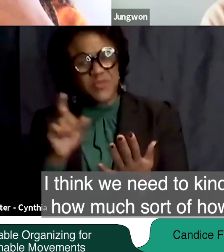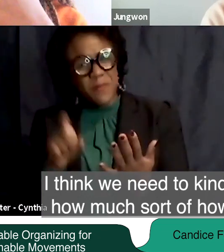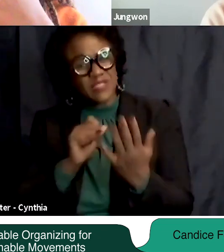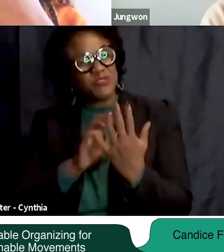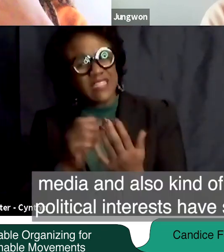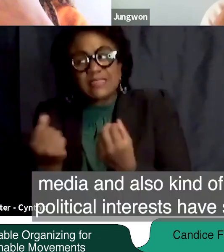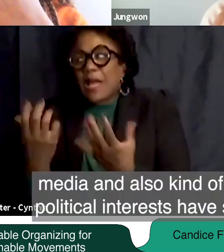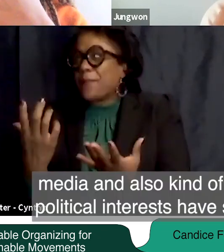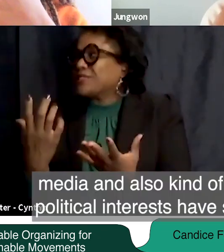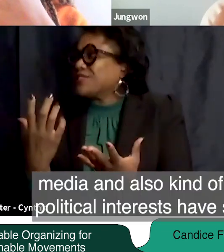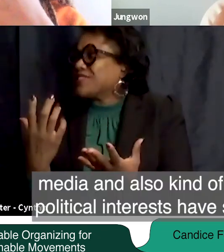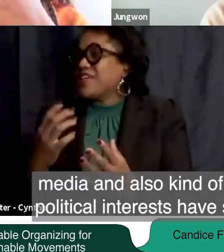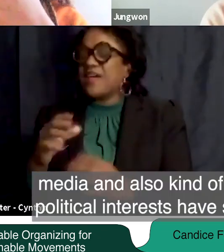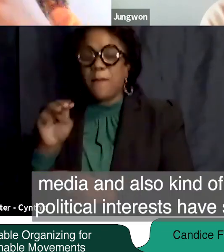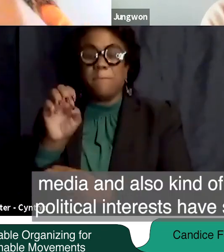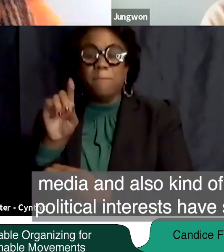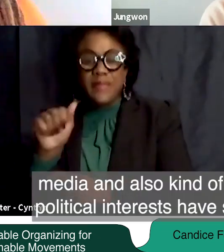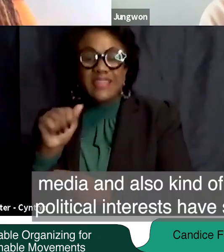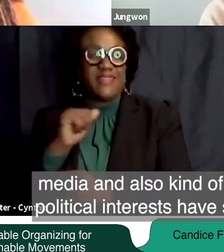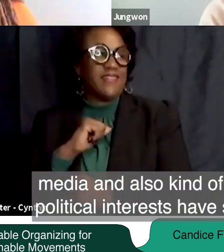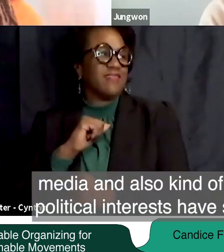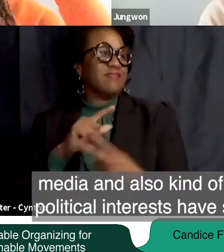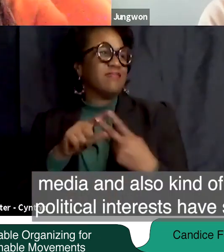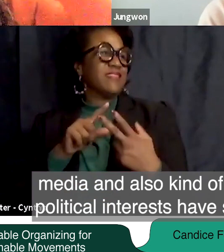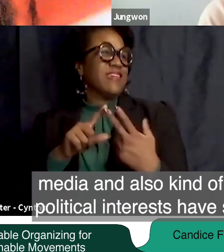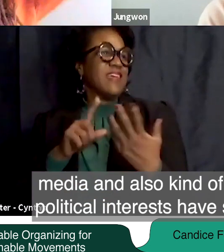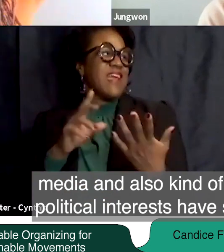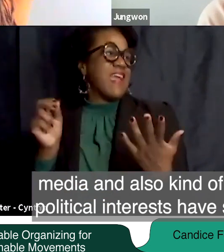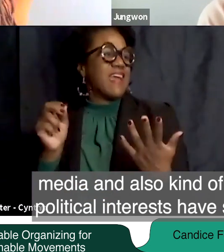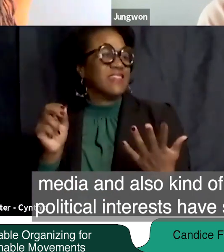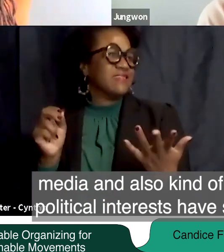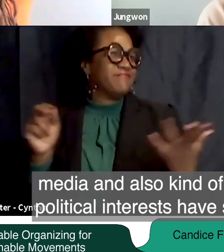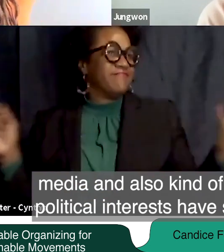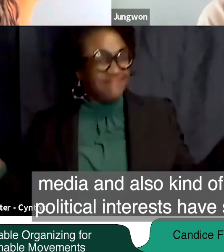how much the media and also kind of mainstream